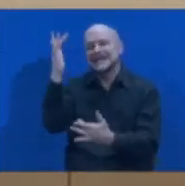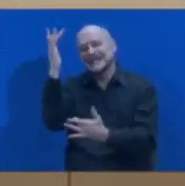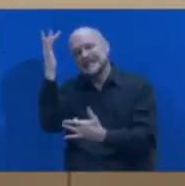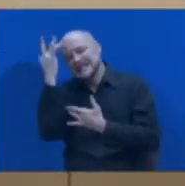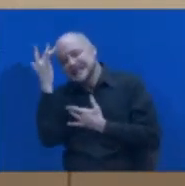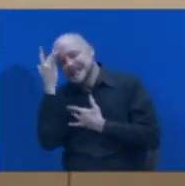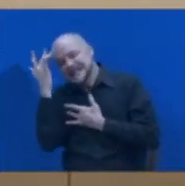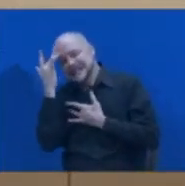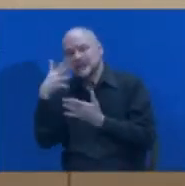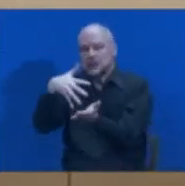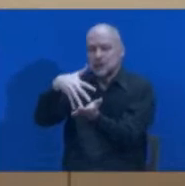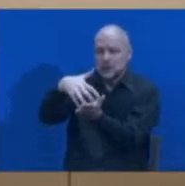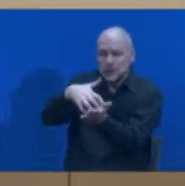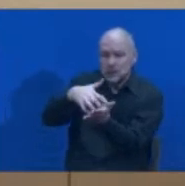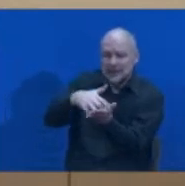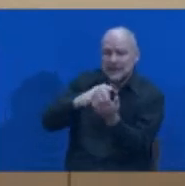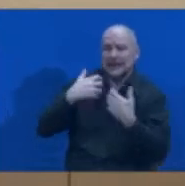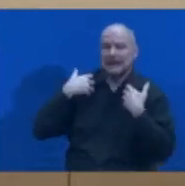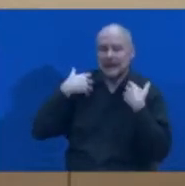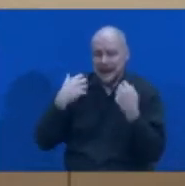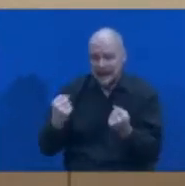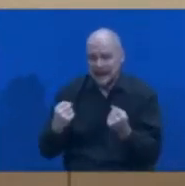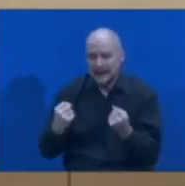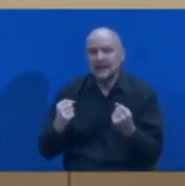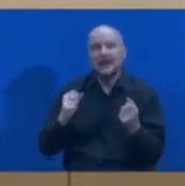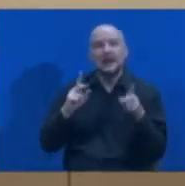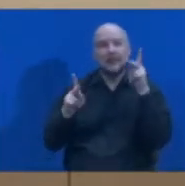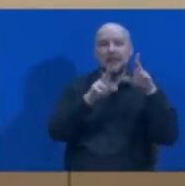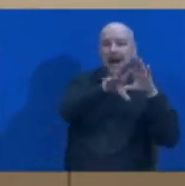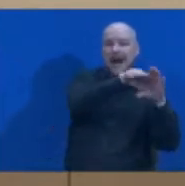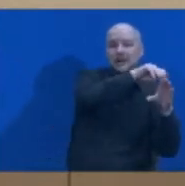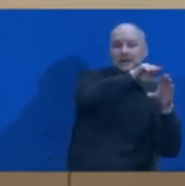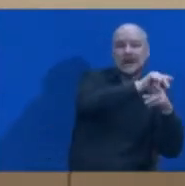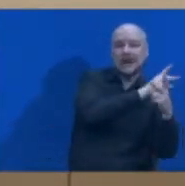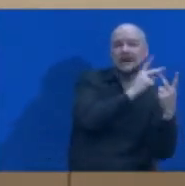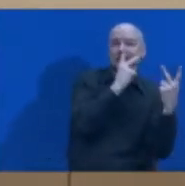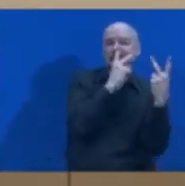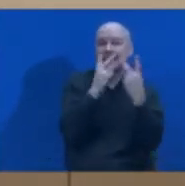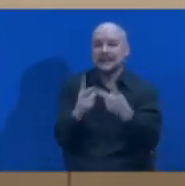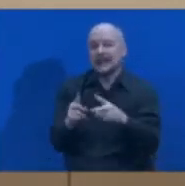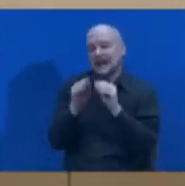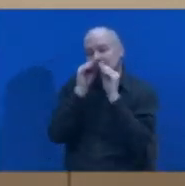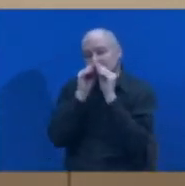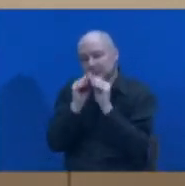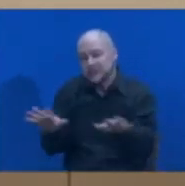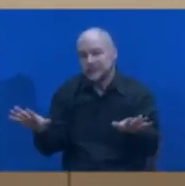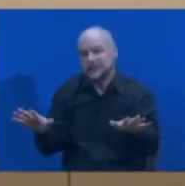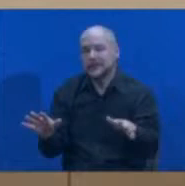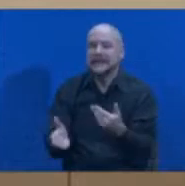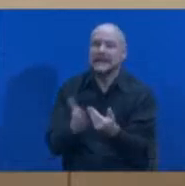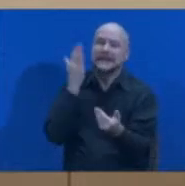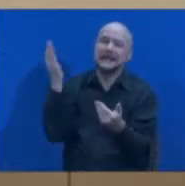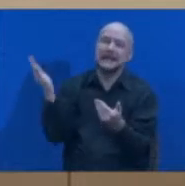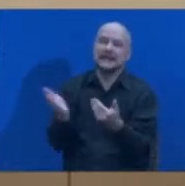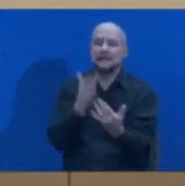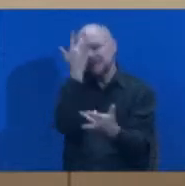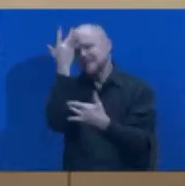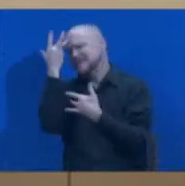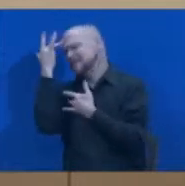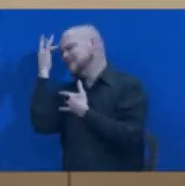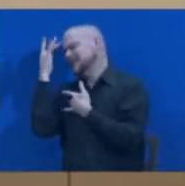we're seeing in the population have come from the outside. So I don't anticipate that opening